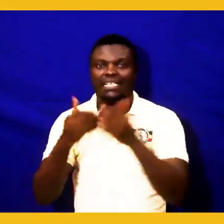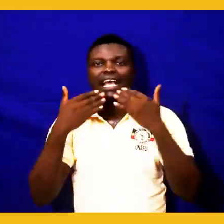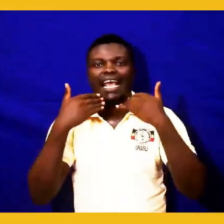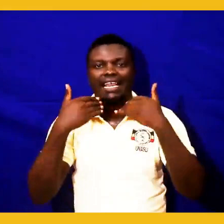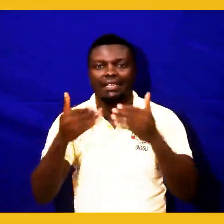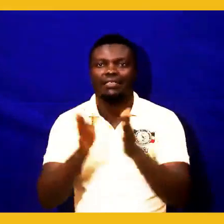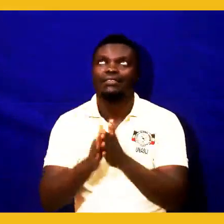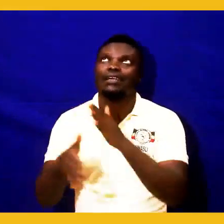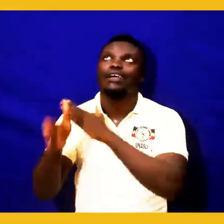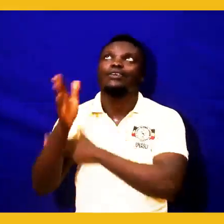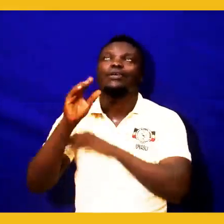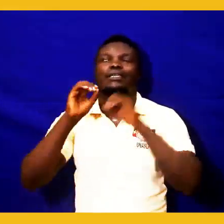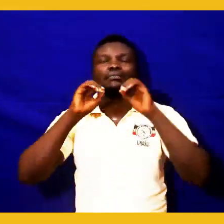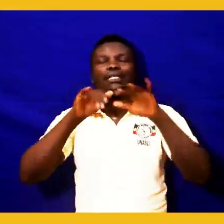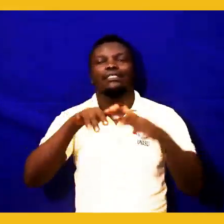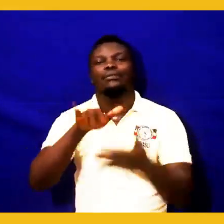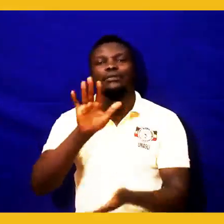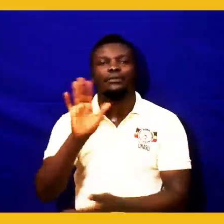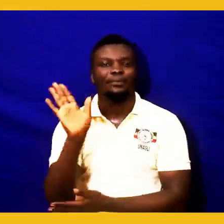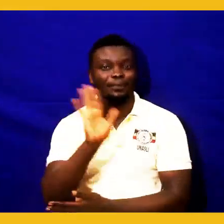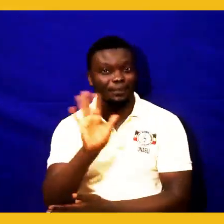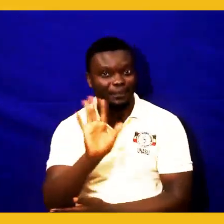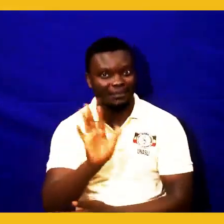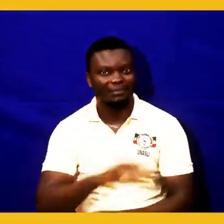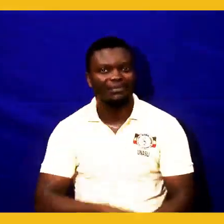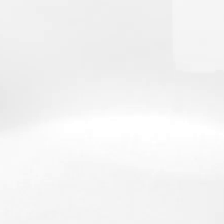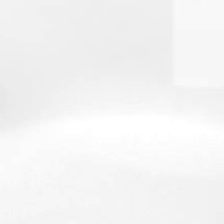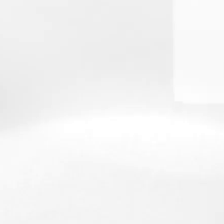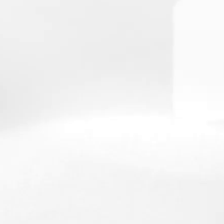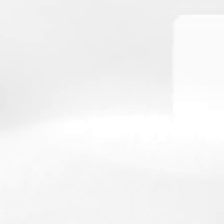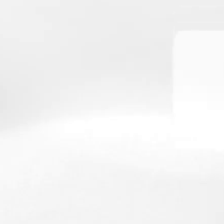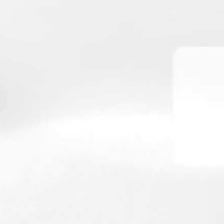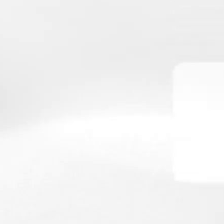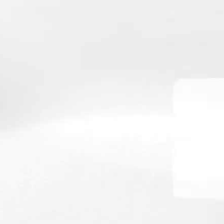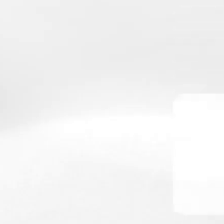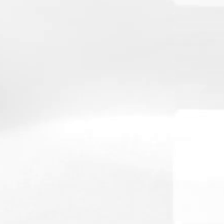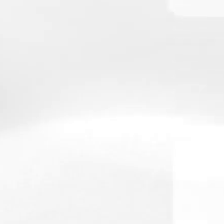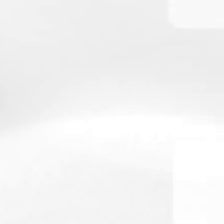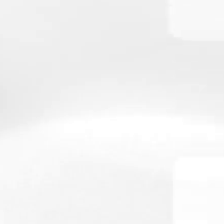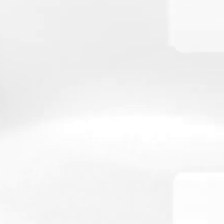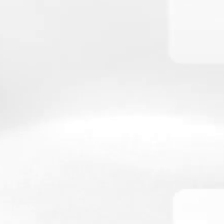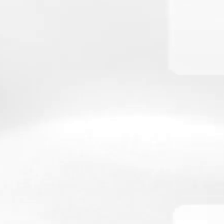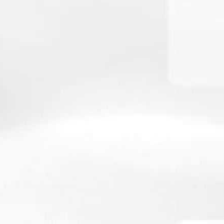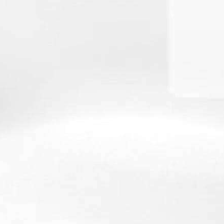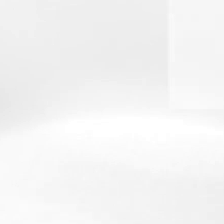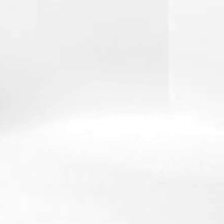together. Thank you for this lesson. May God bless you.